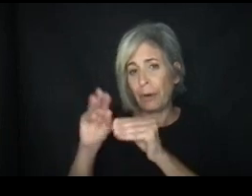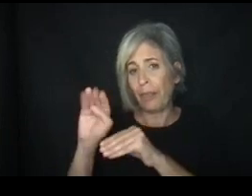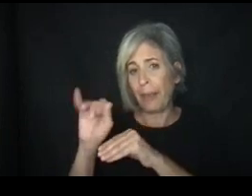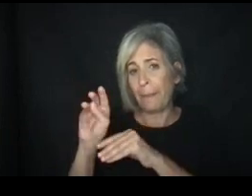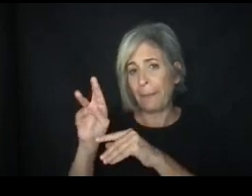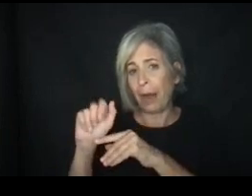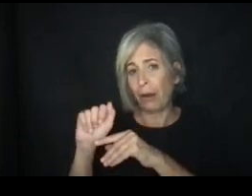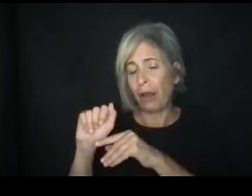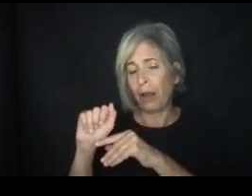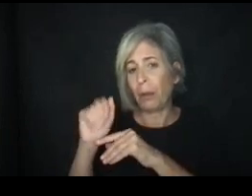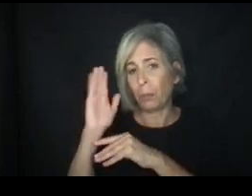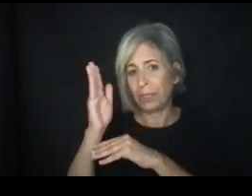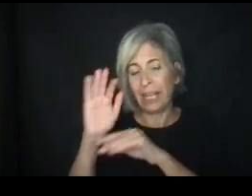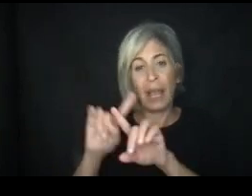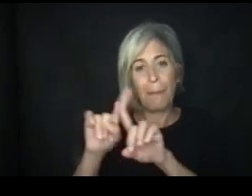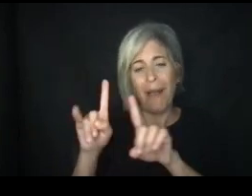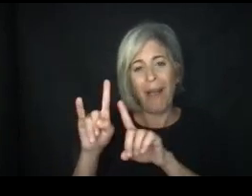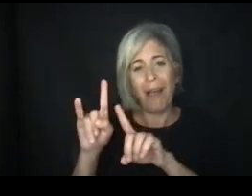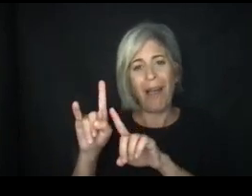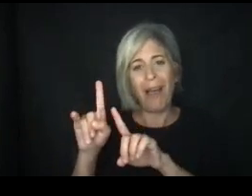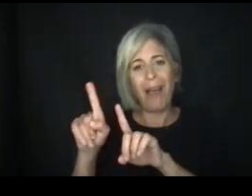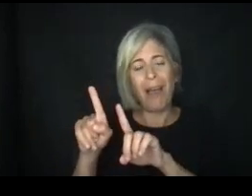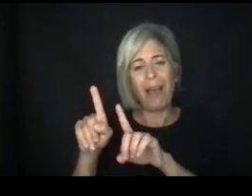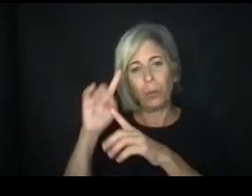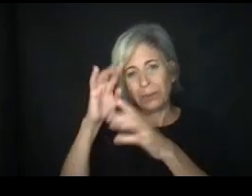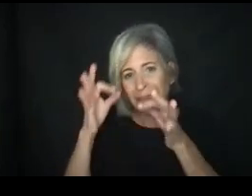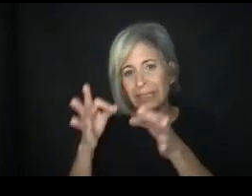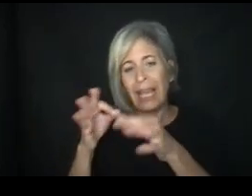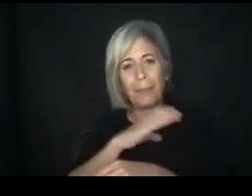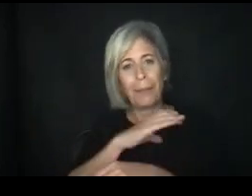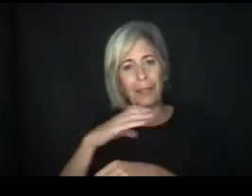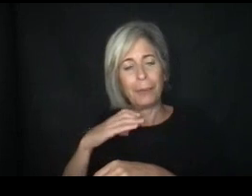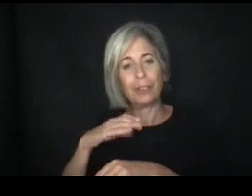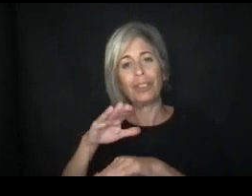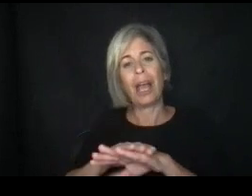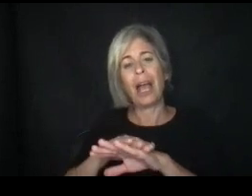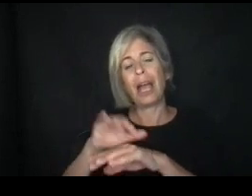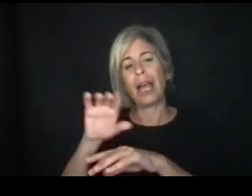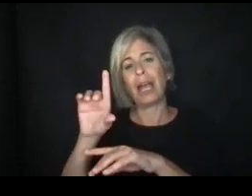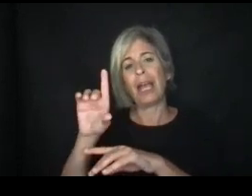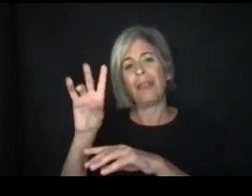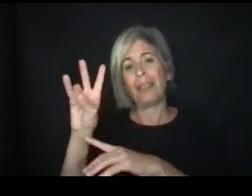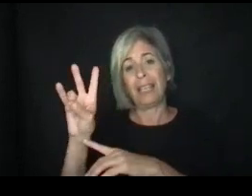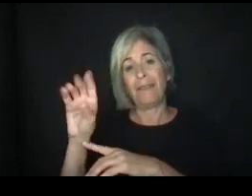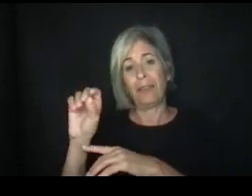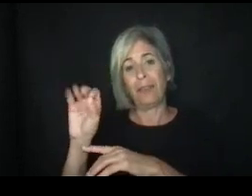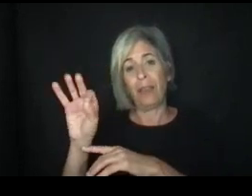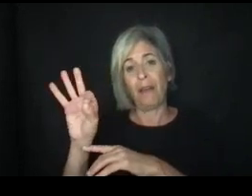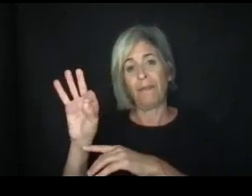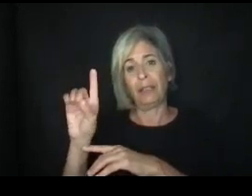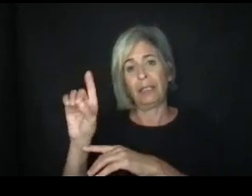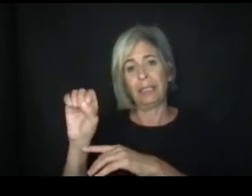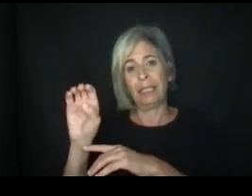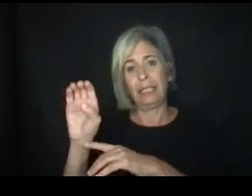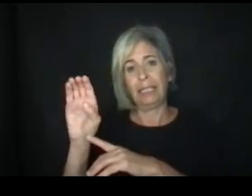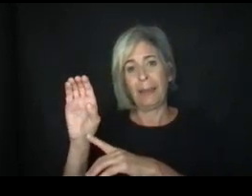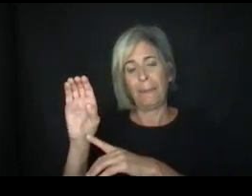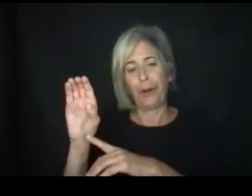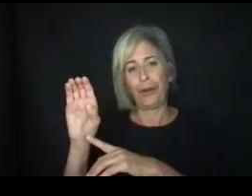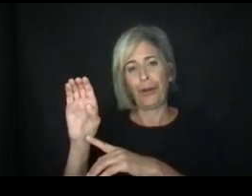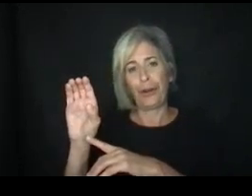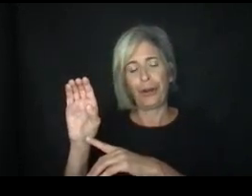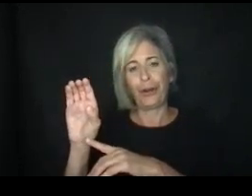presented, but that will be determined by the commission on the 7th of December. Okay, so